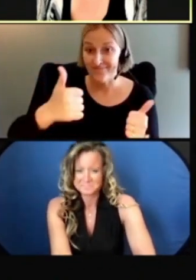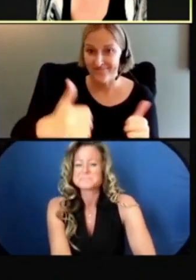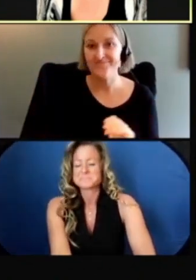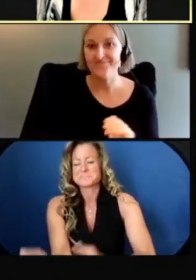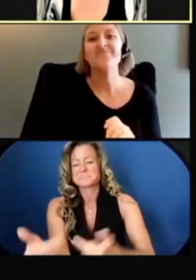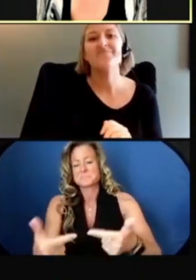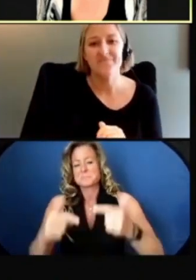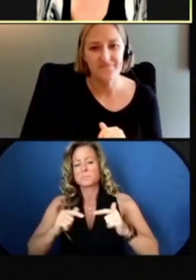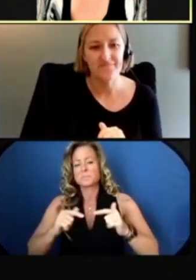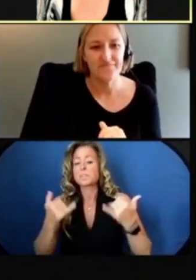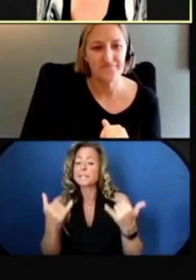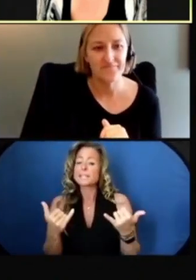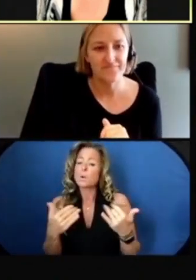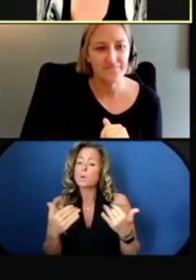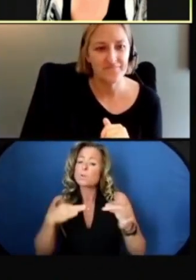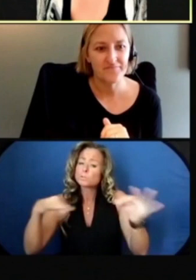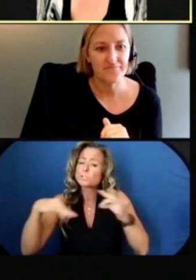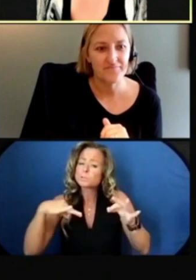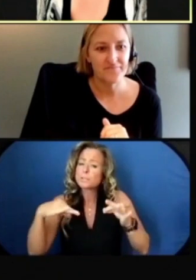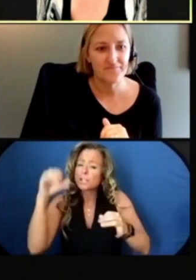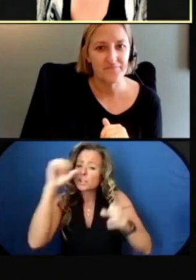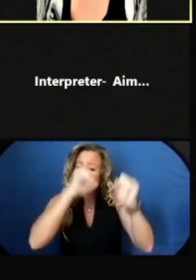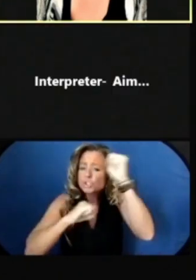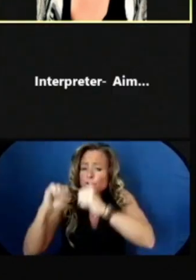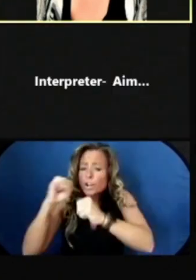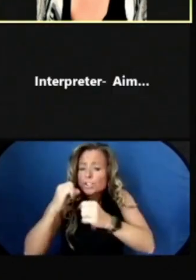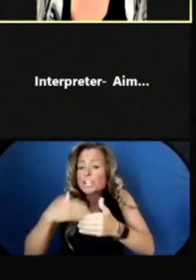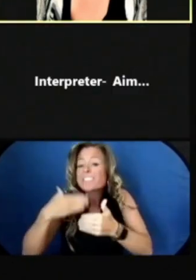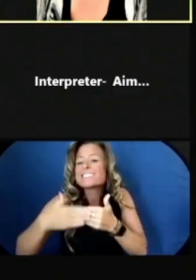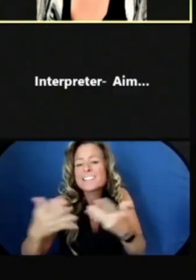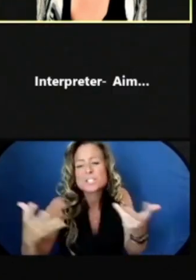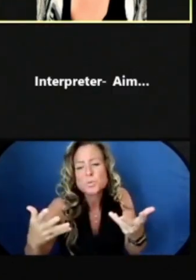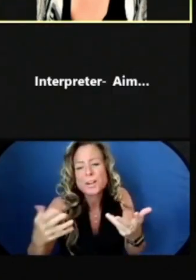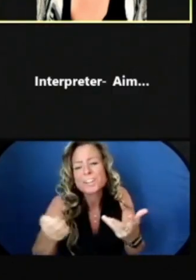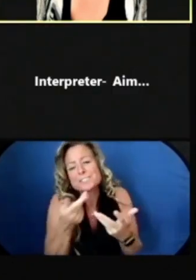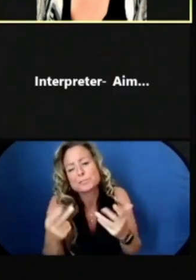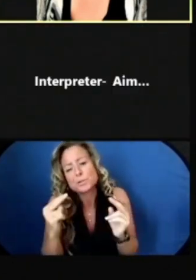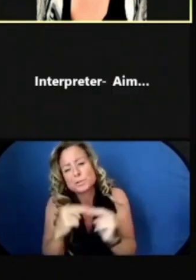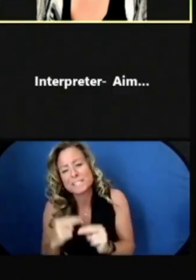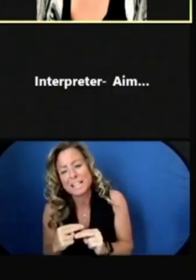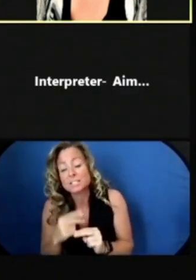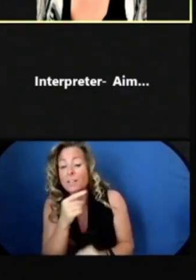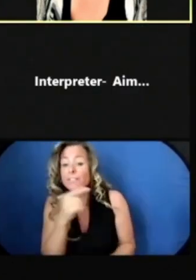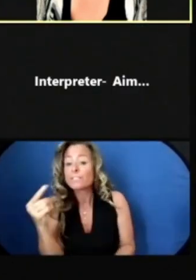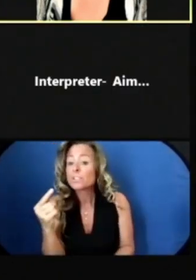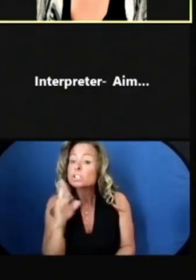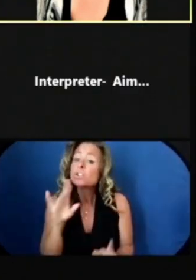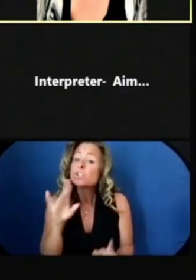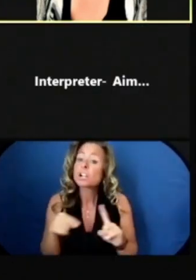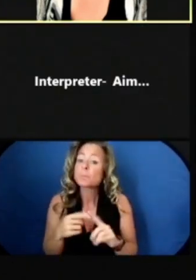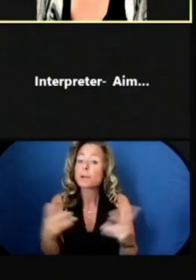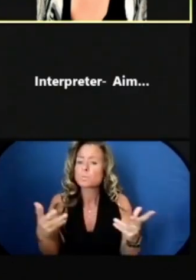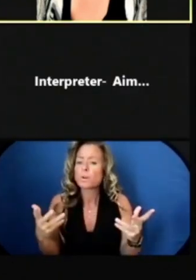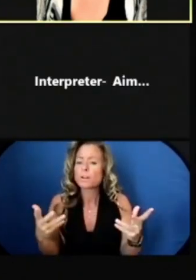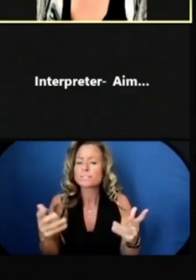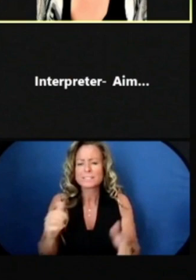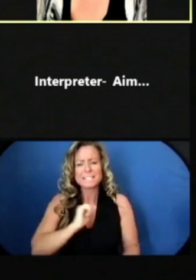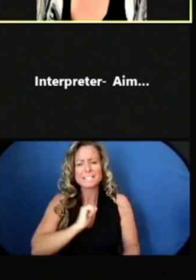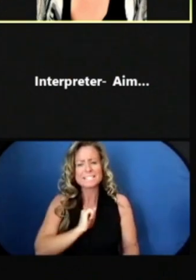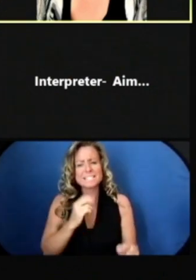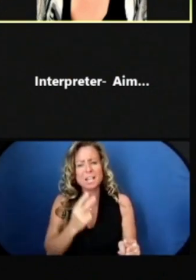her strategy, and I'll do that in the next few slides. The first one to talk about is